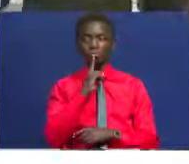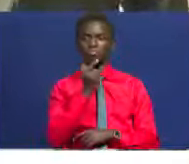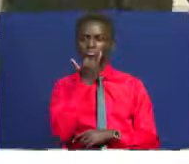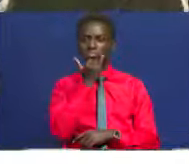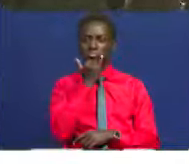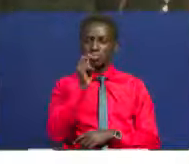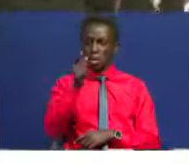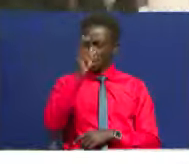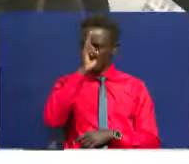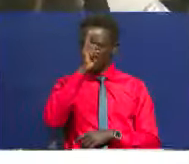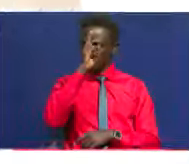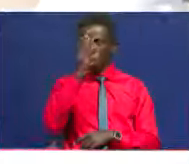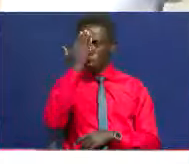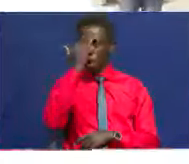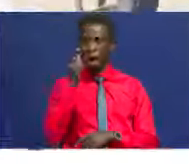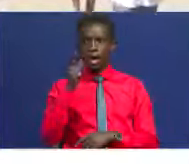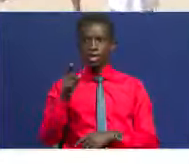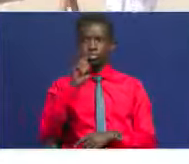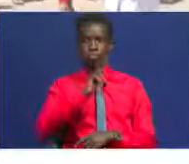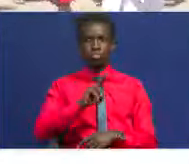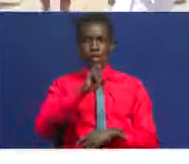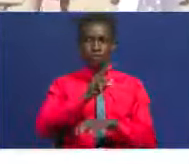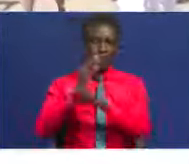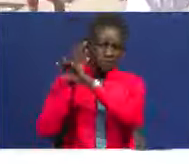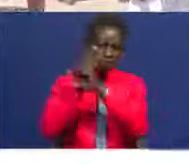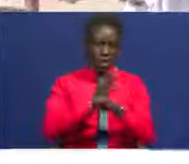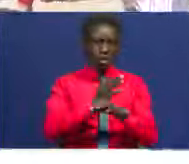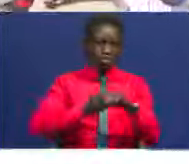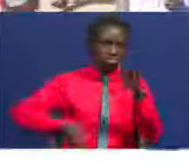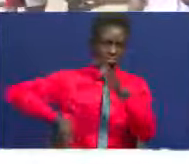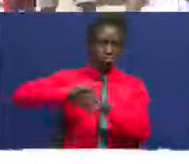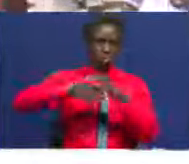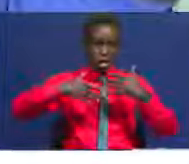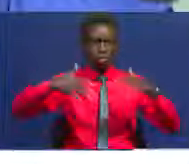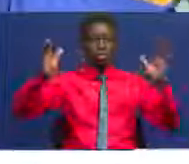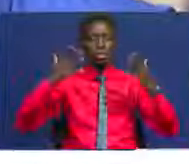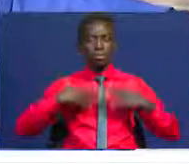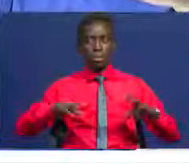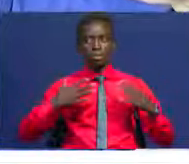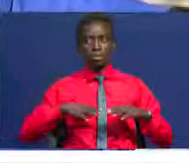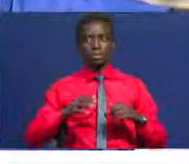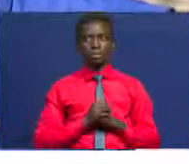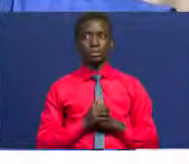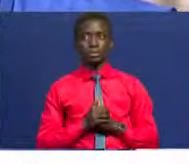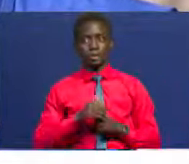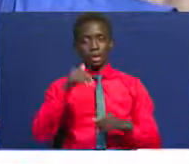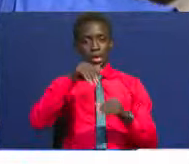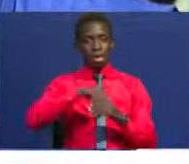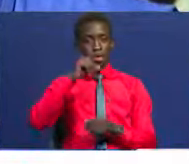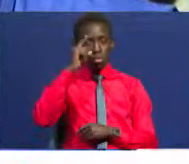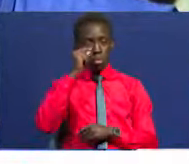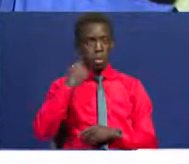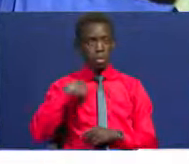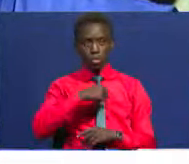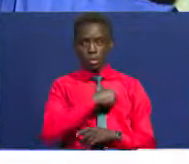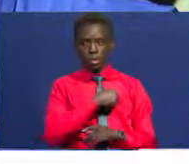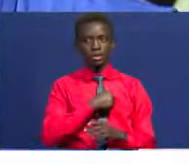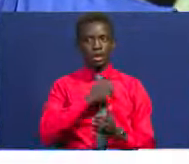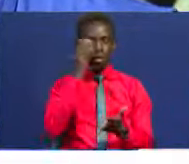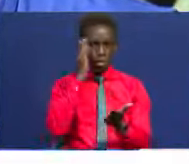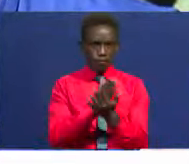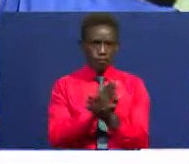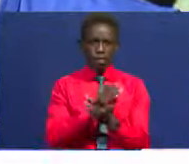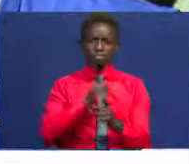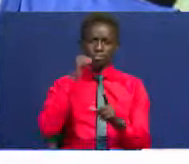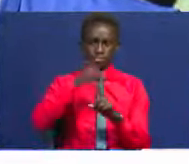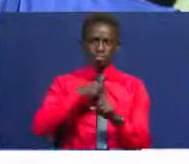allegedly using excessive force to disperse the crowd, vowing to take legal action. Mombasa tuna confirm kama watetezi wake za kibinadamu ni